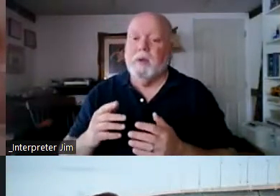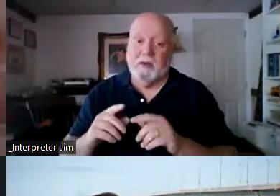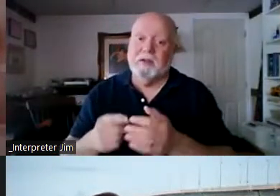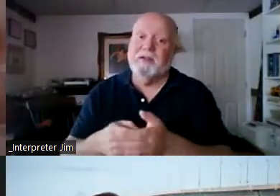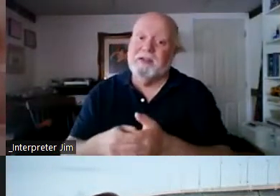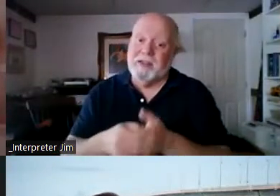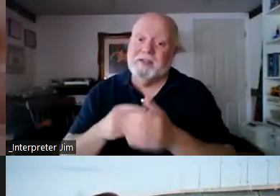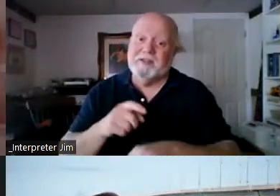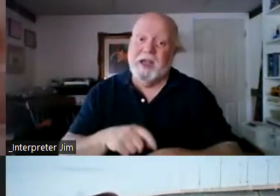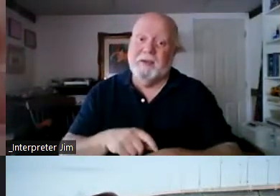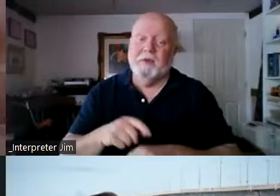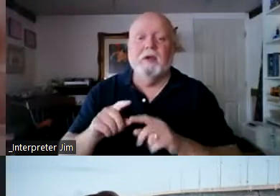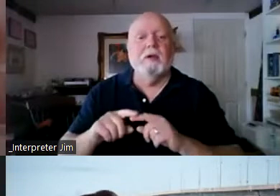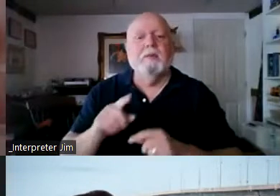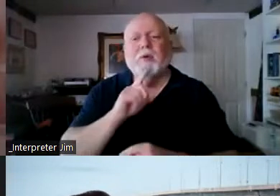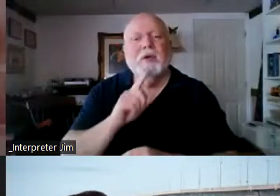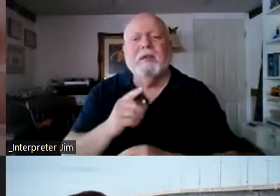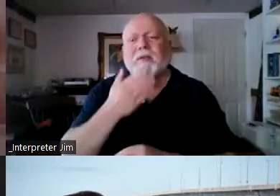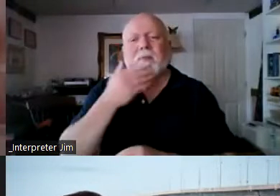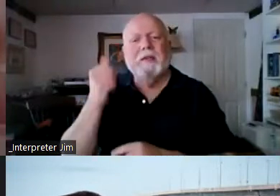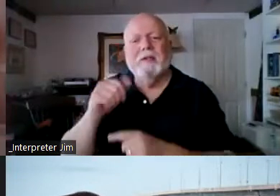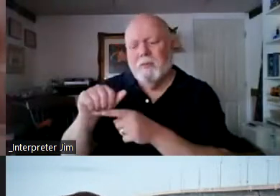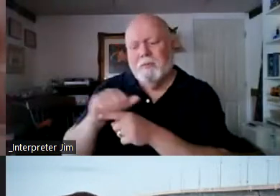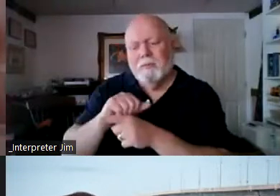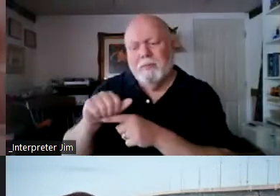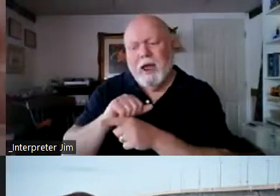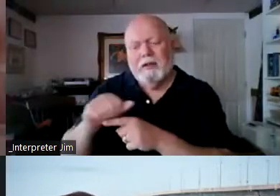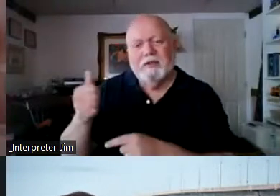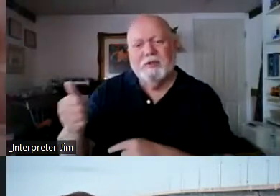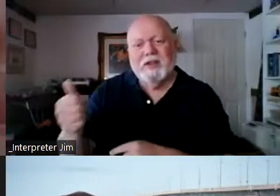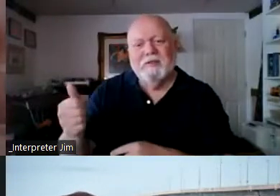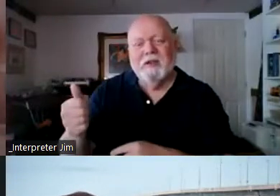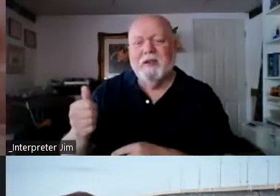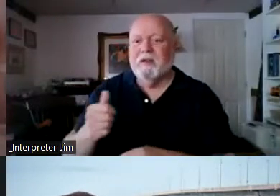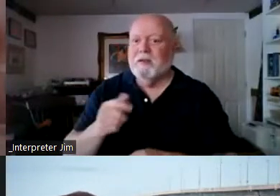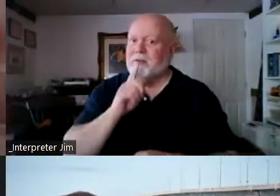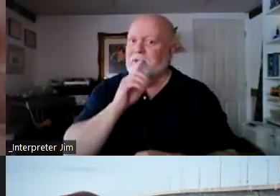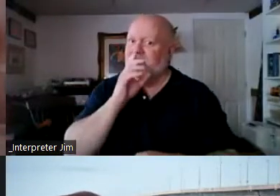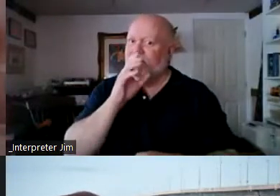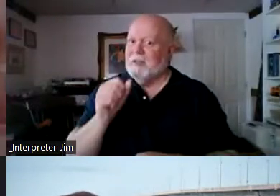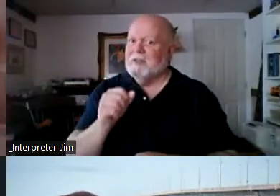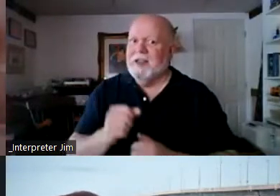need to do is practice on yourself. I mean, I think it's really fascinating because I think we're all in this